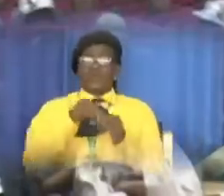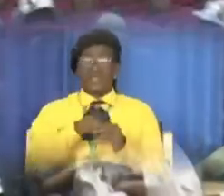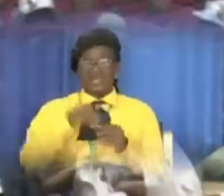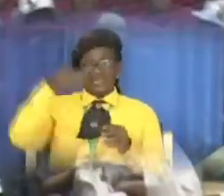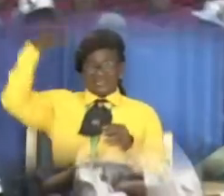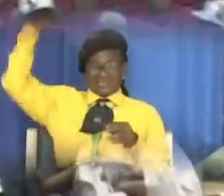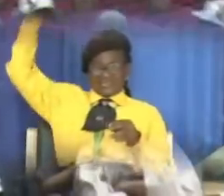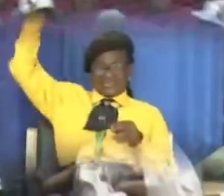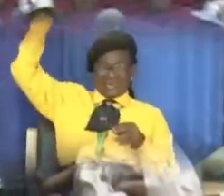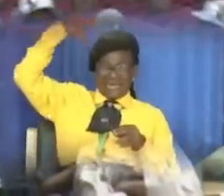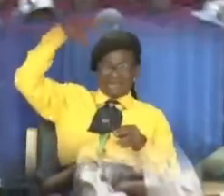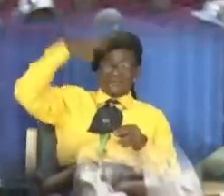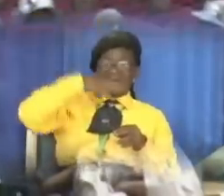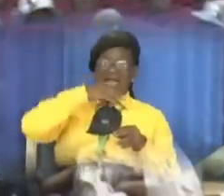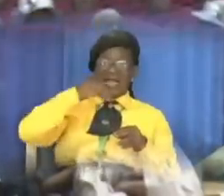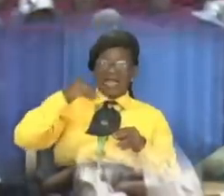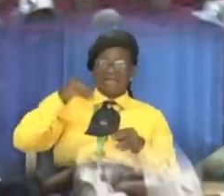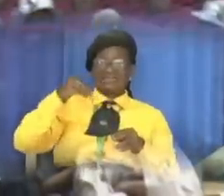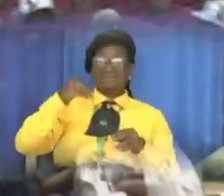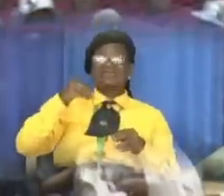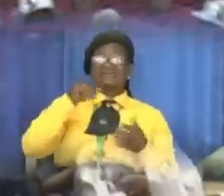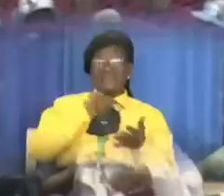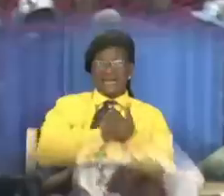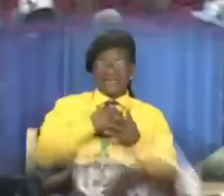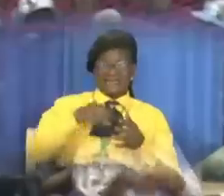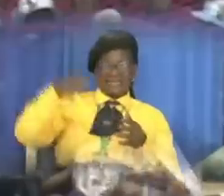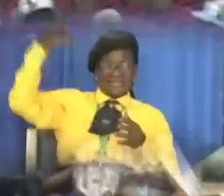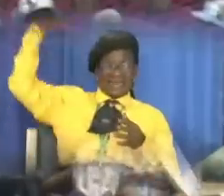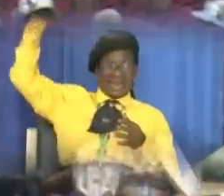And he said, the light will be so bright,